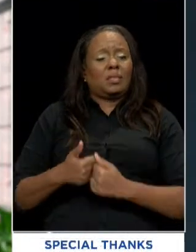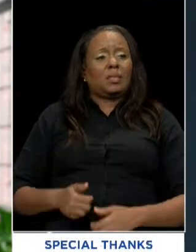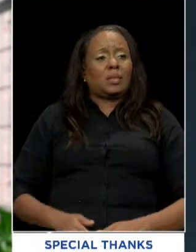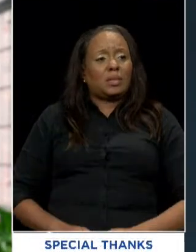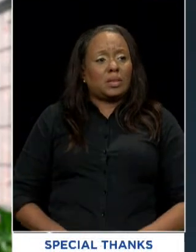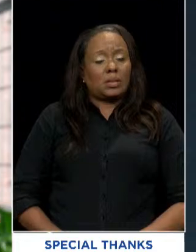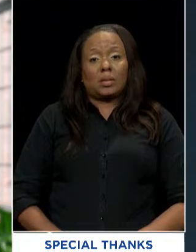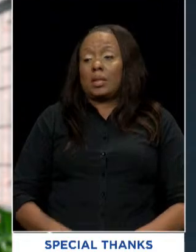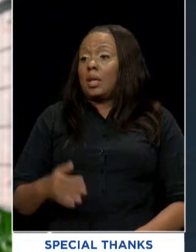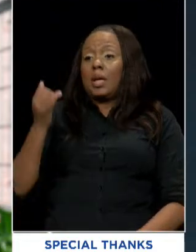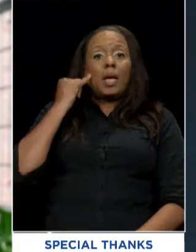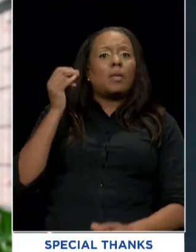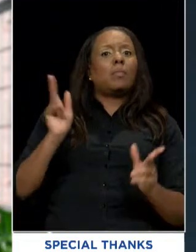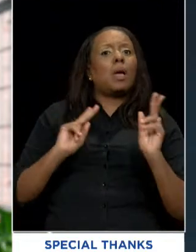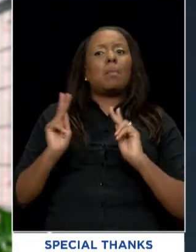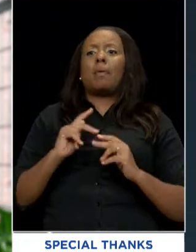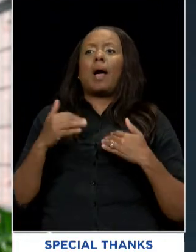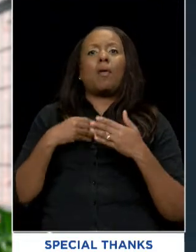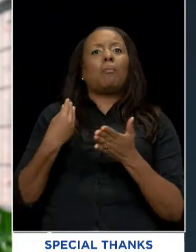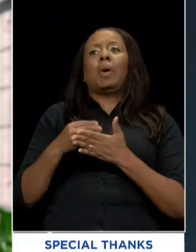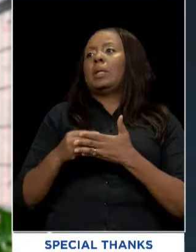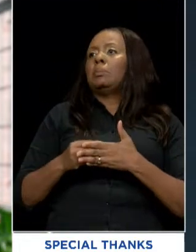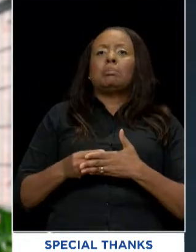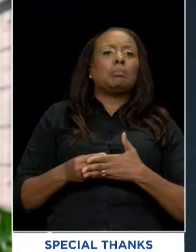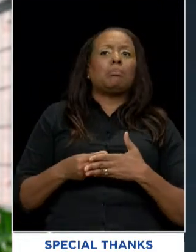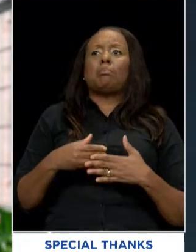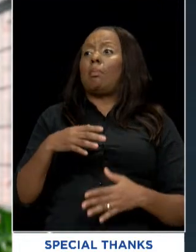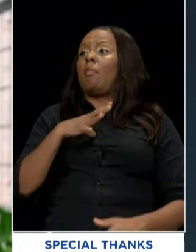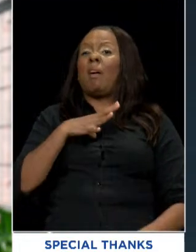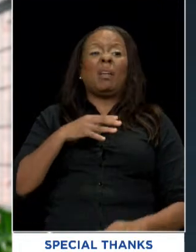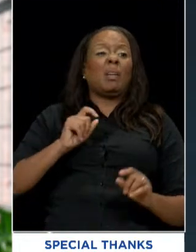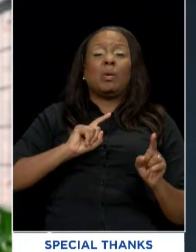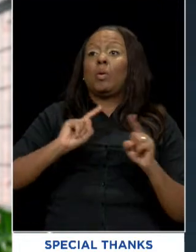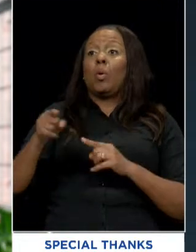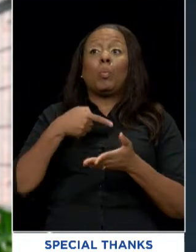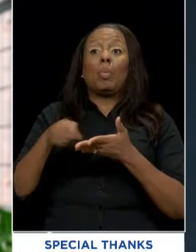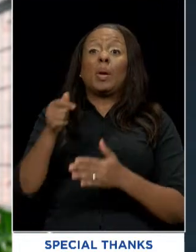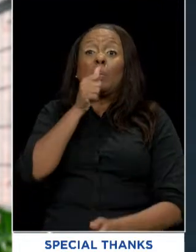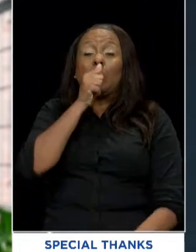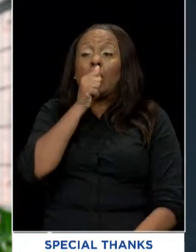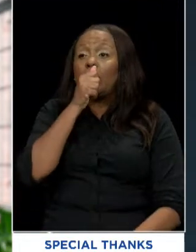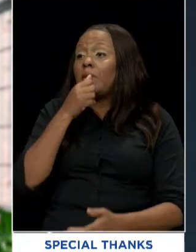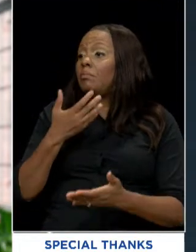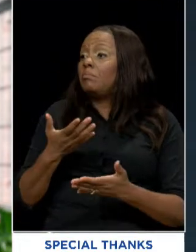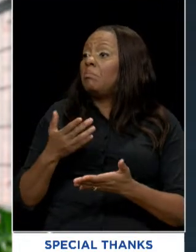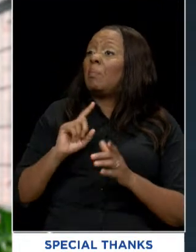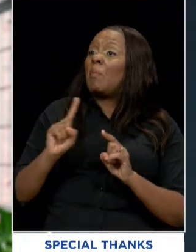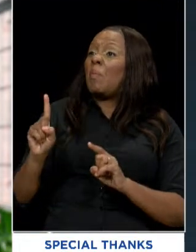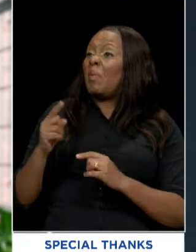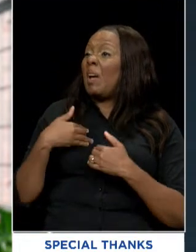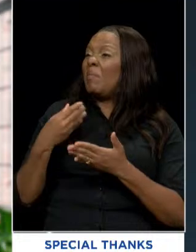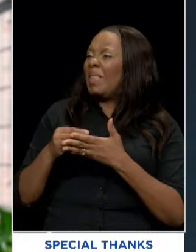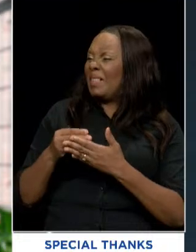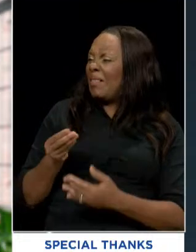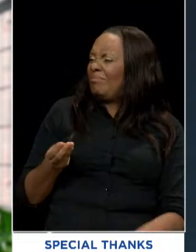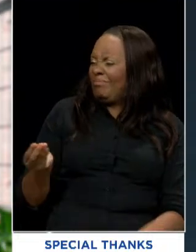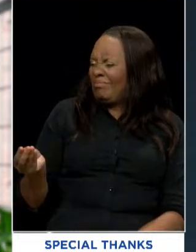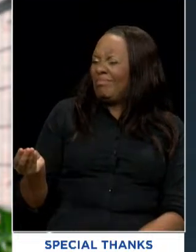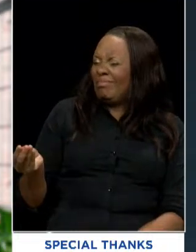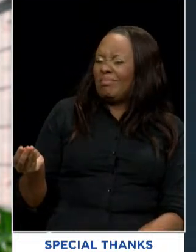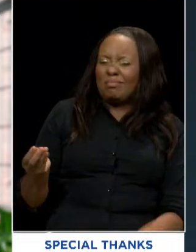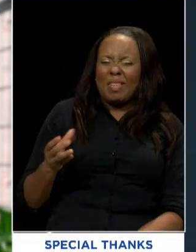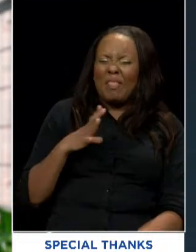money can go and pay privately, but when you don't have money, then it comes across